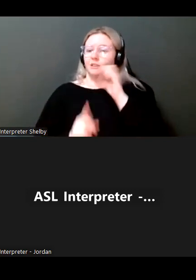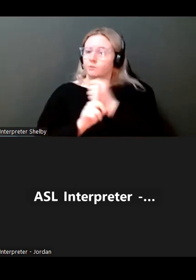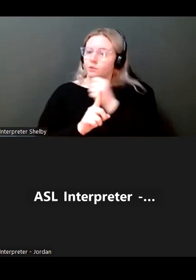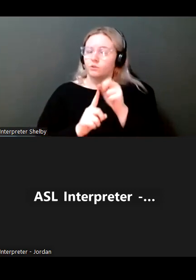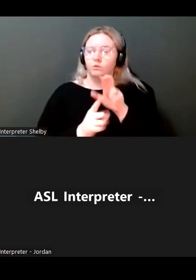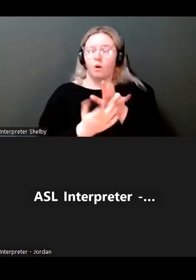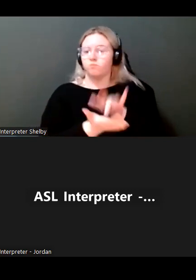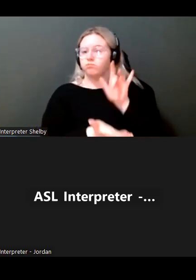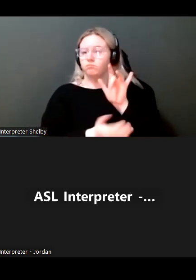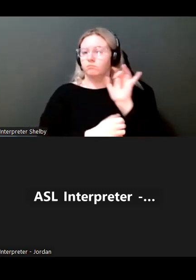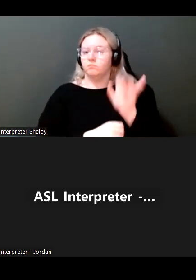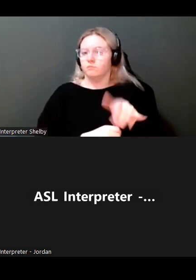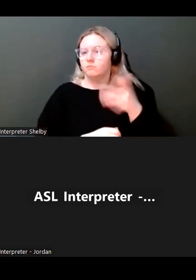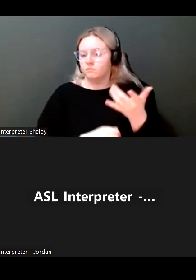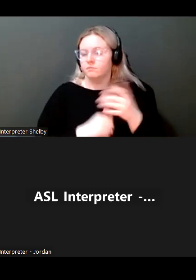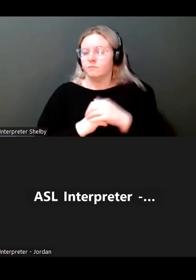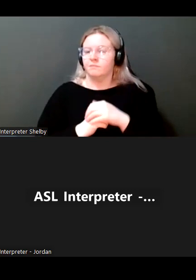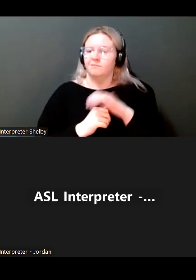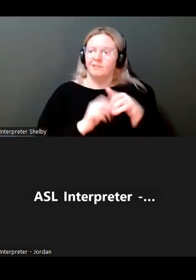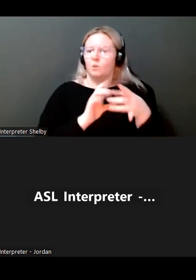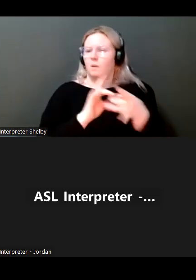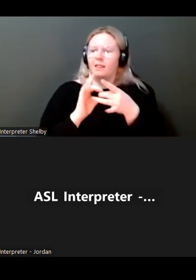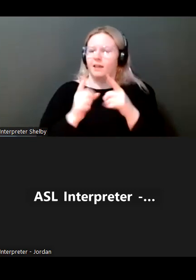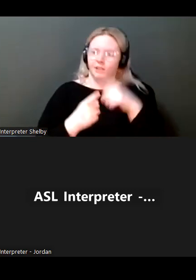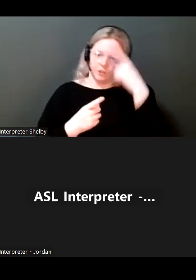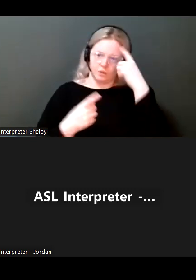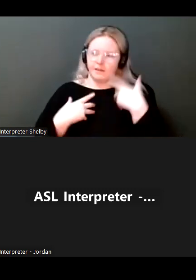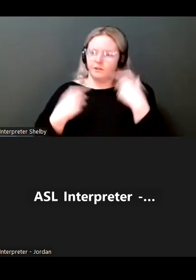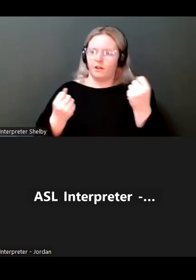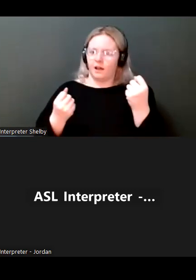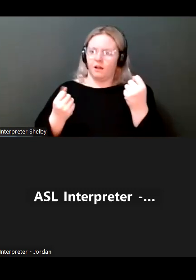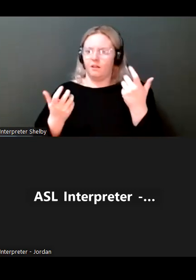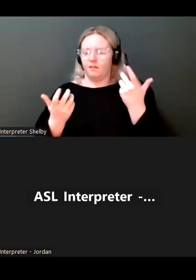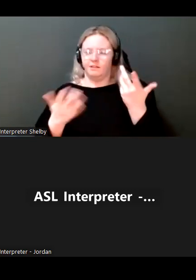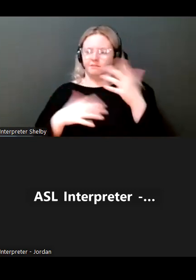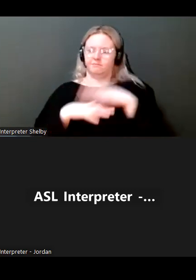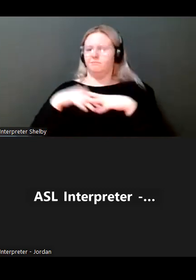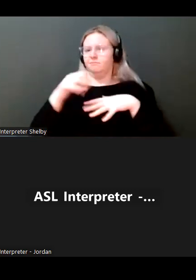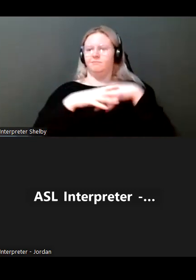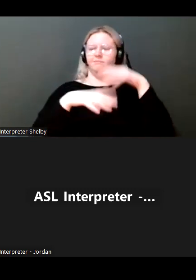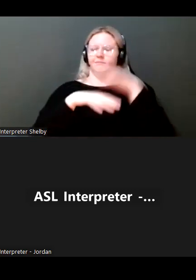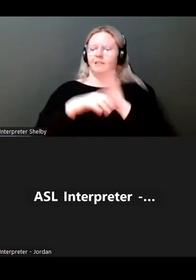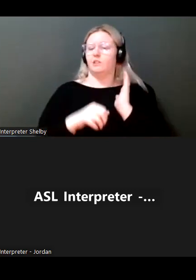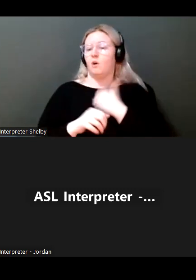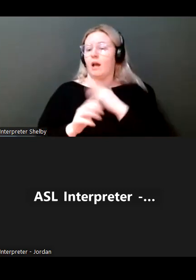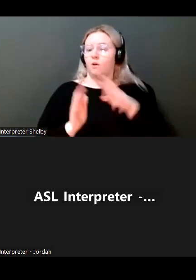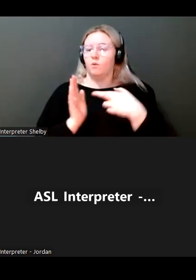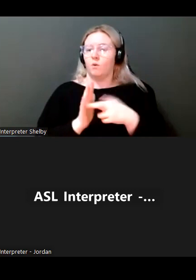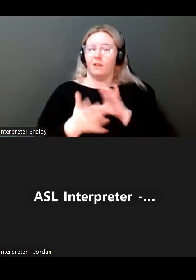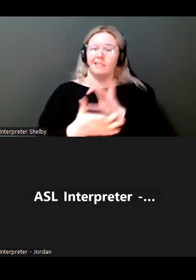of by individuals. So I mean, it all kind of overlaps, and our role is to connect people with